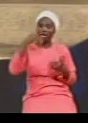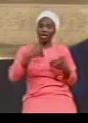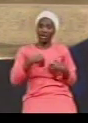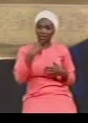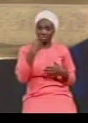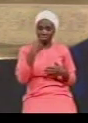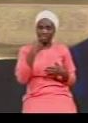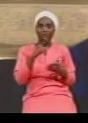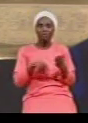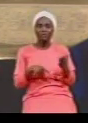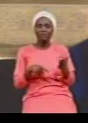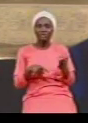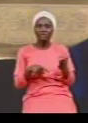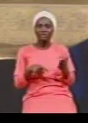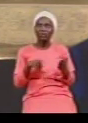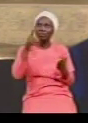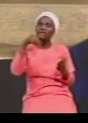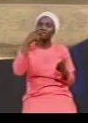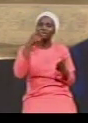say?